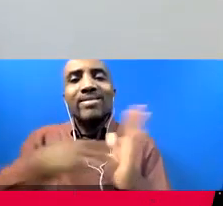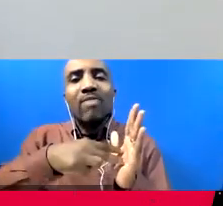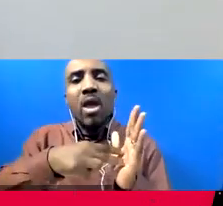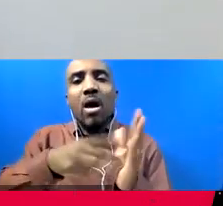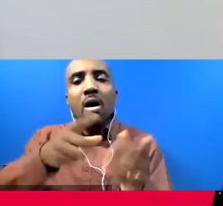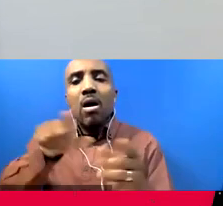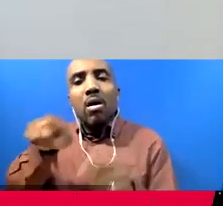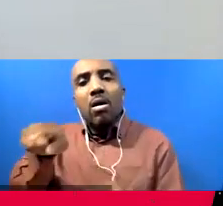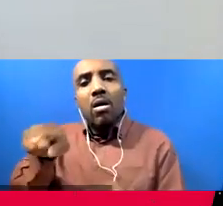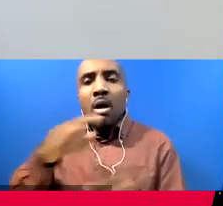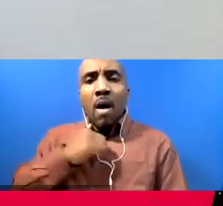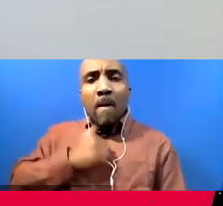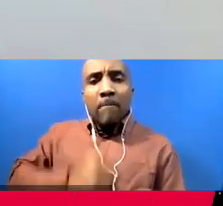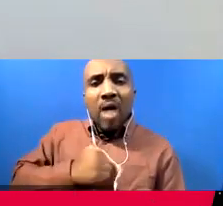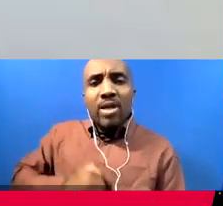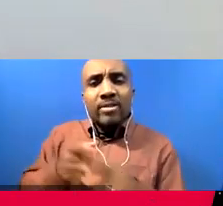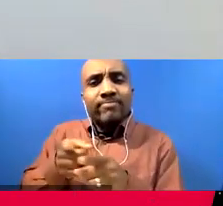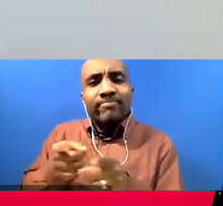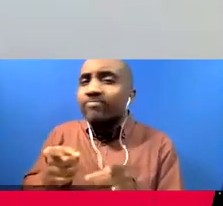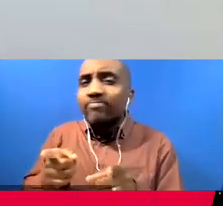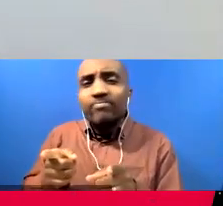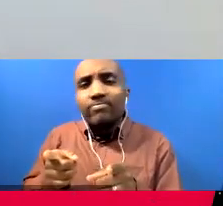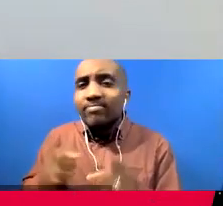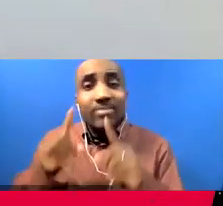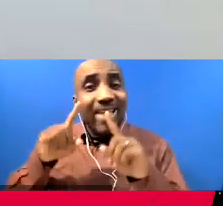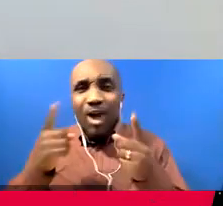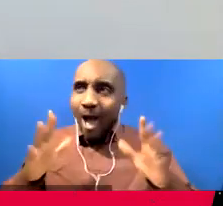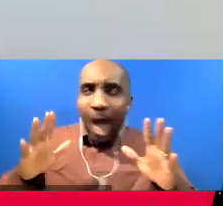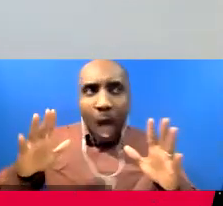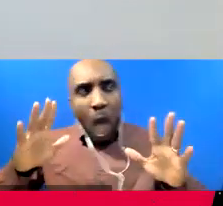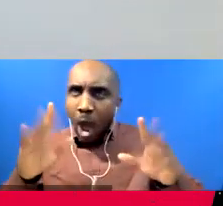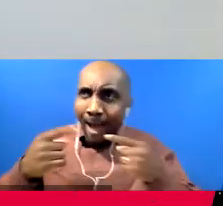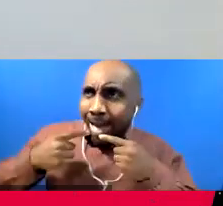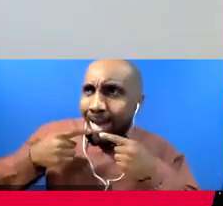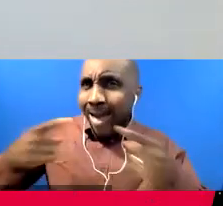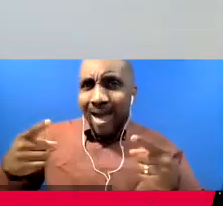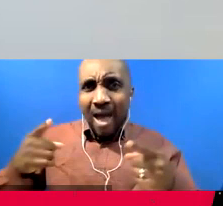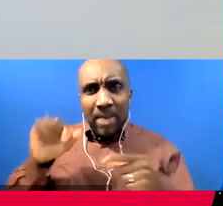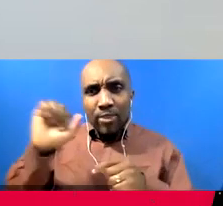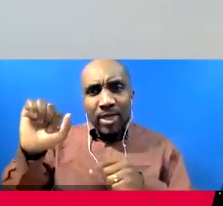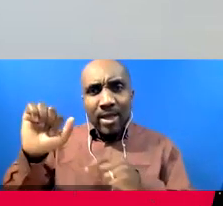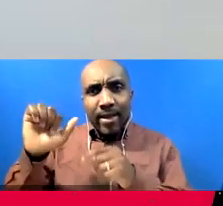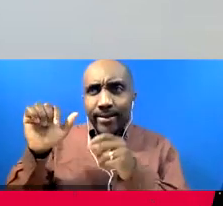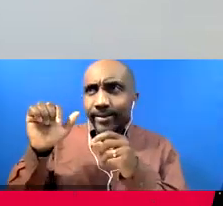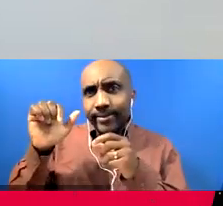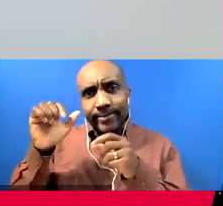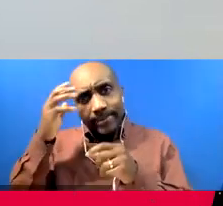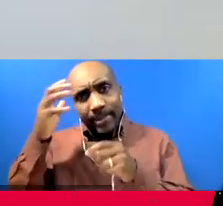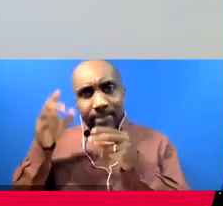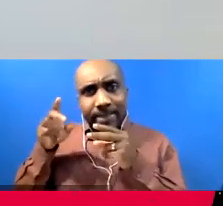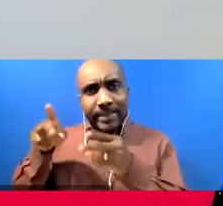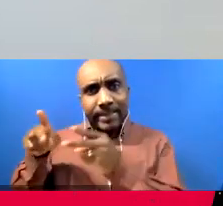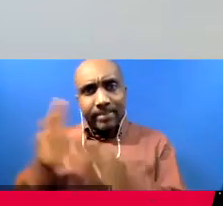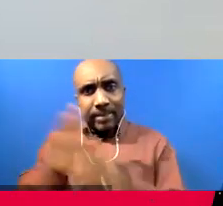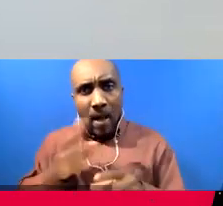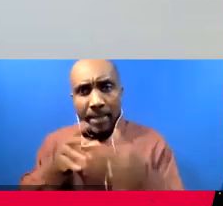Syria, you know, those in Syria, those in Bahrain cannot be so vocal about the regimes they're